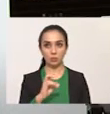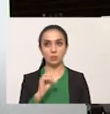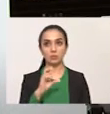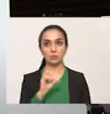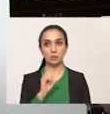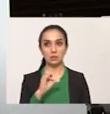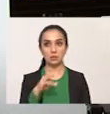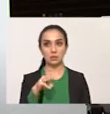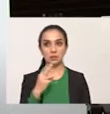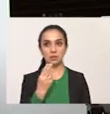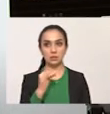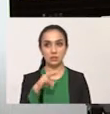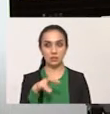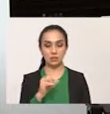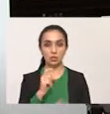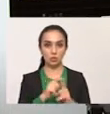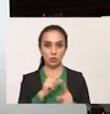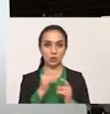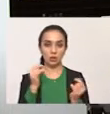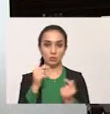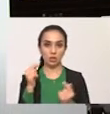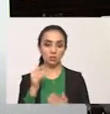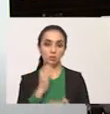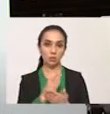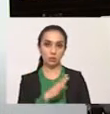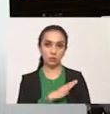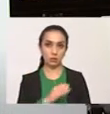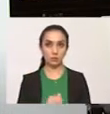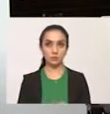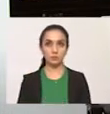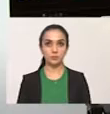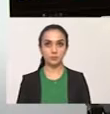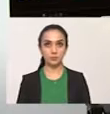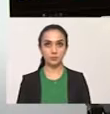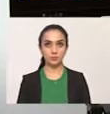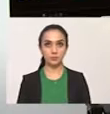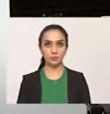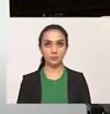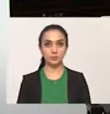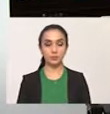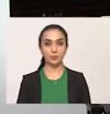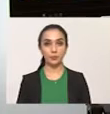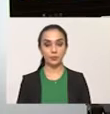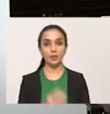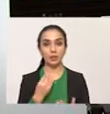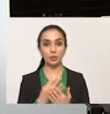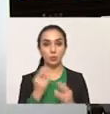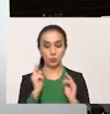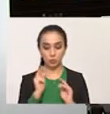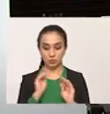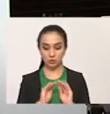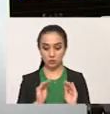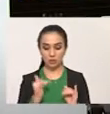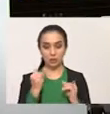bacilla kabi so'zlar mansub edi. Aziz o'quvchilar,